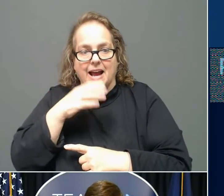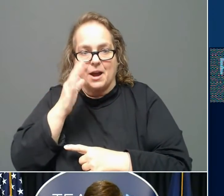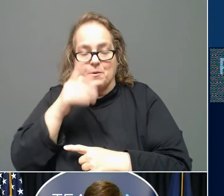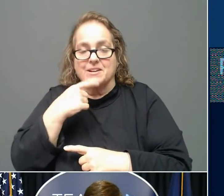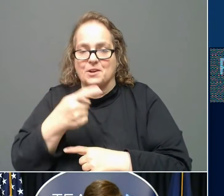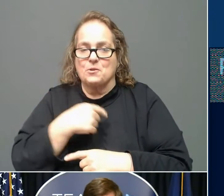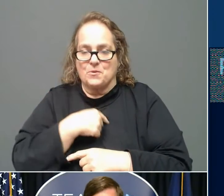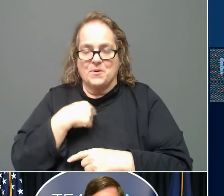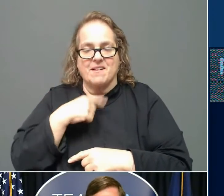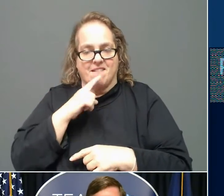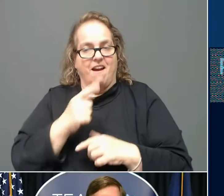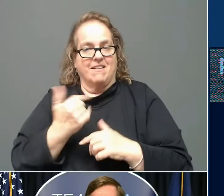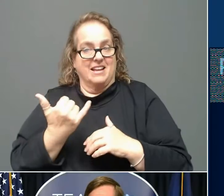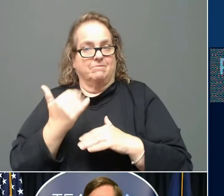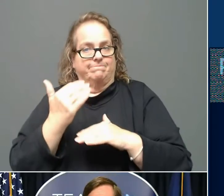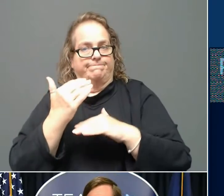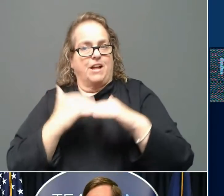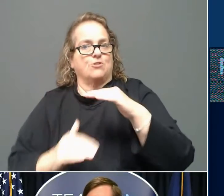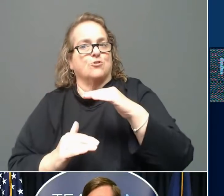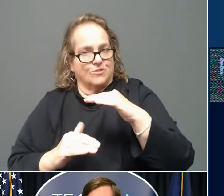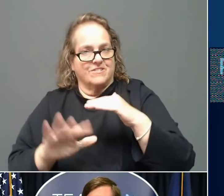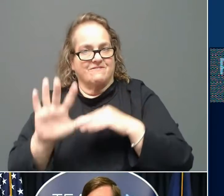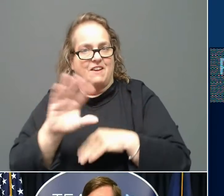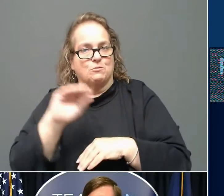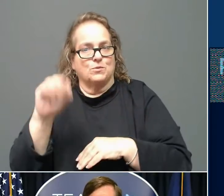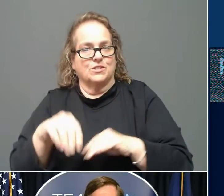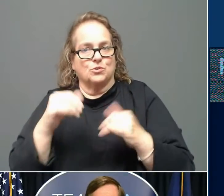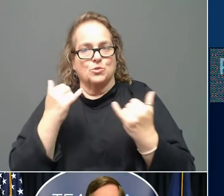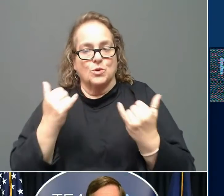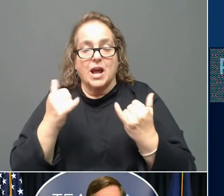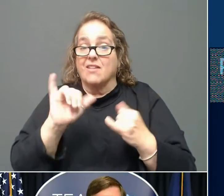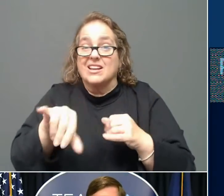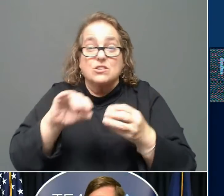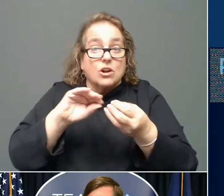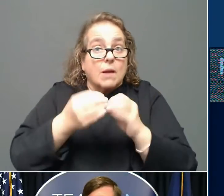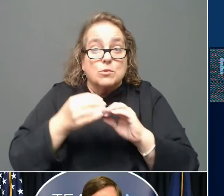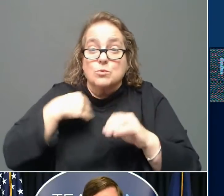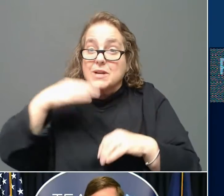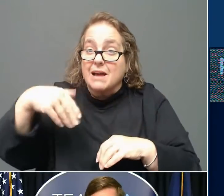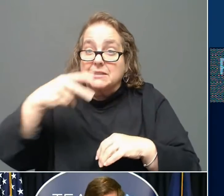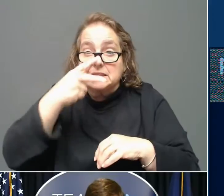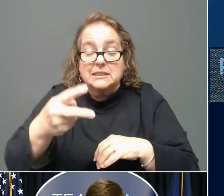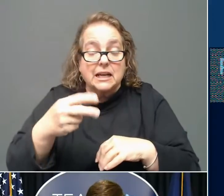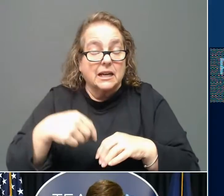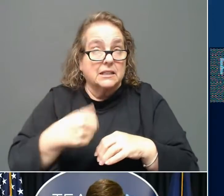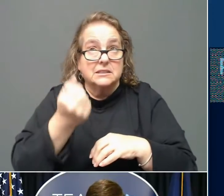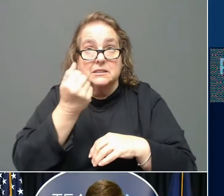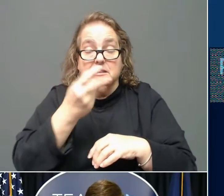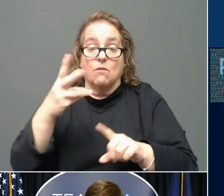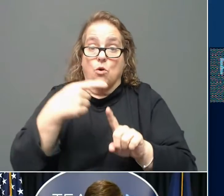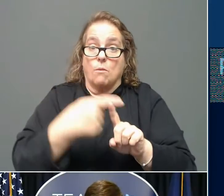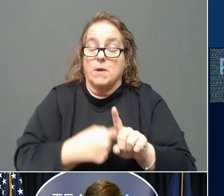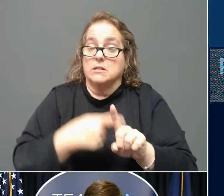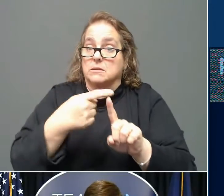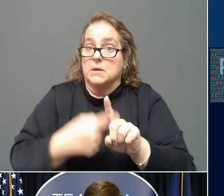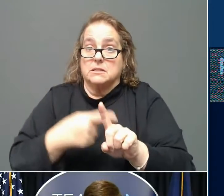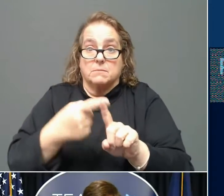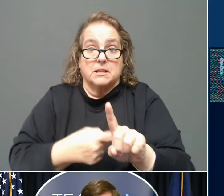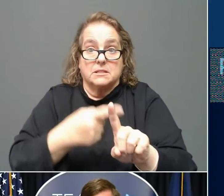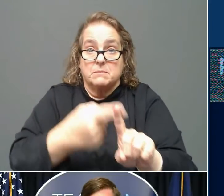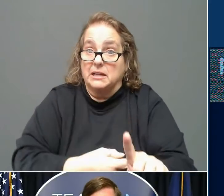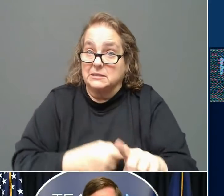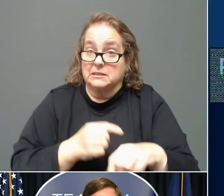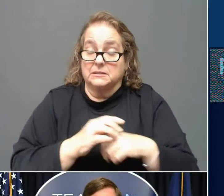5% today. These are numbers we haven't seen in months and months and months and months and months.